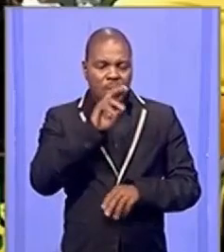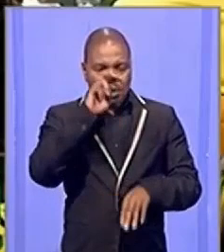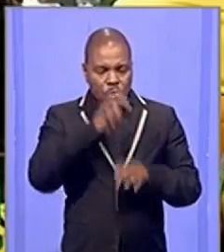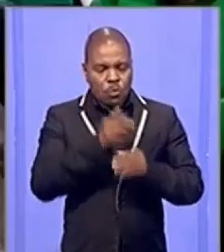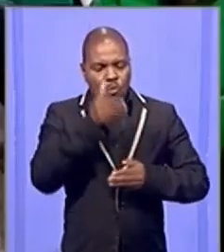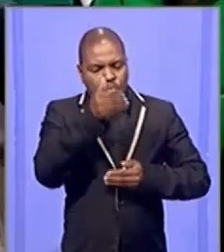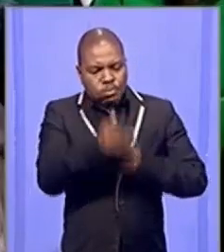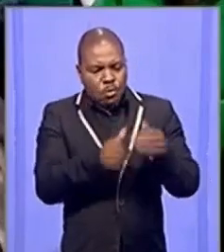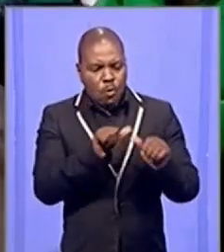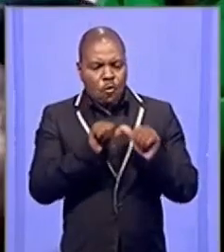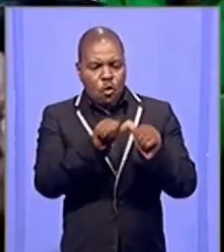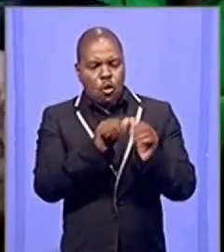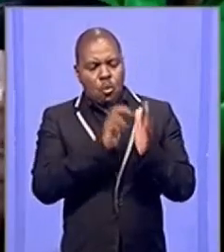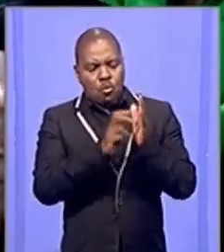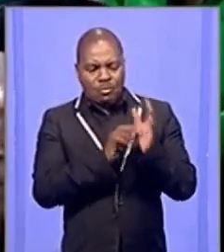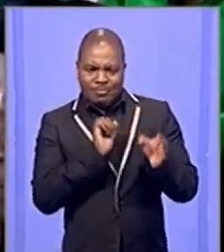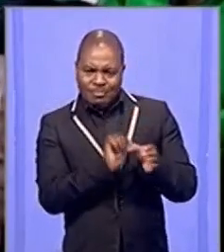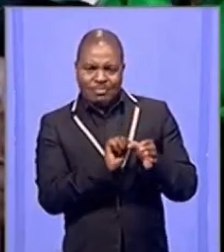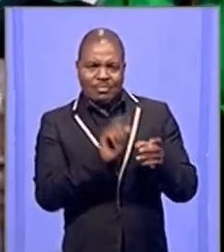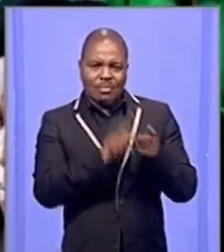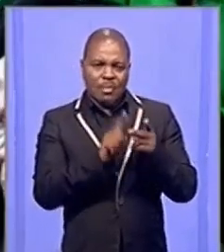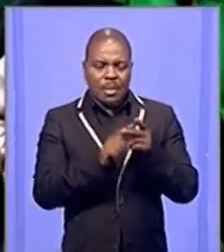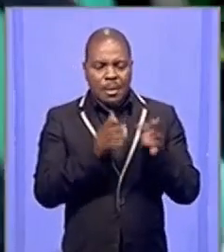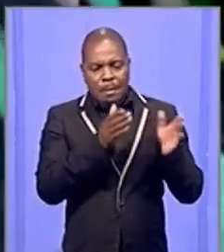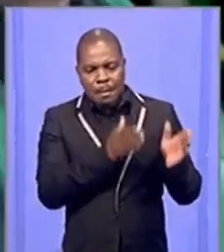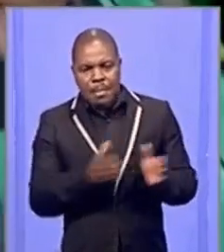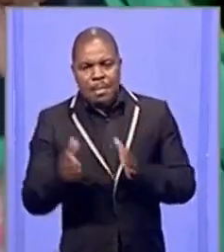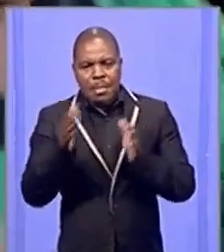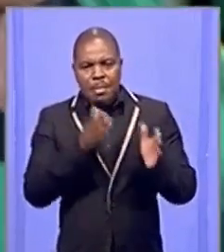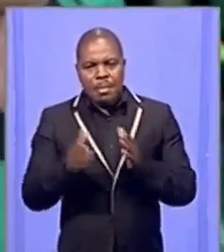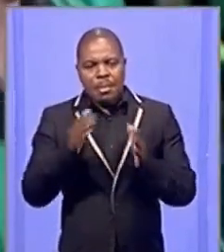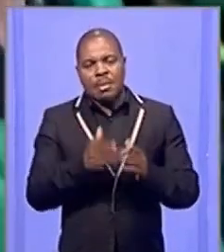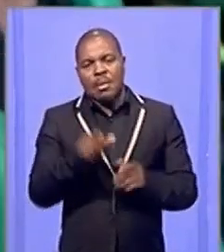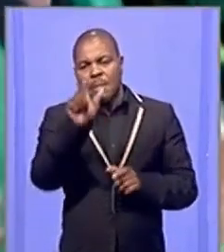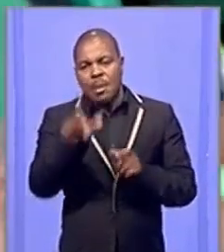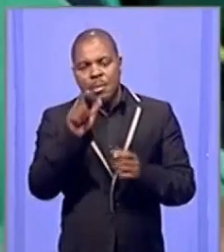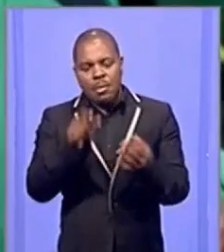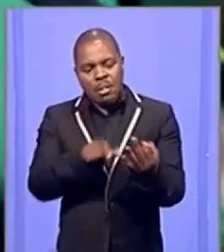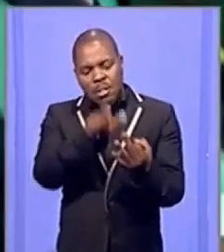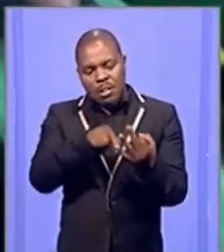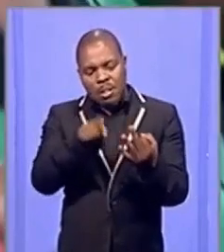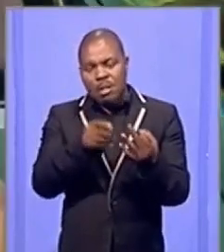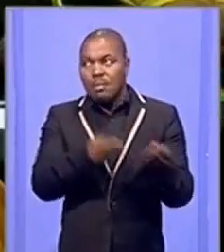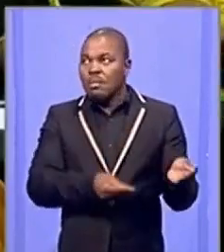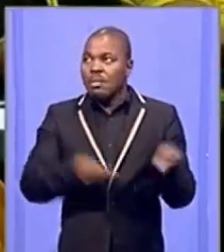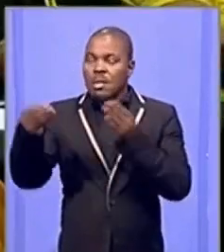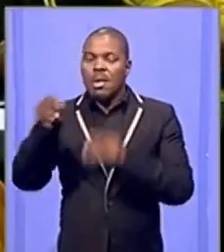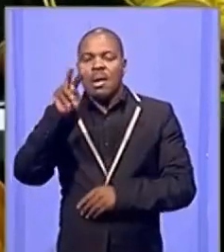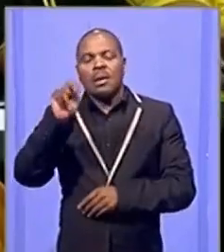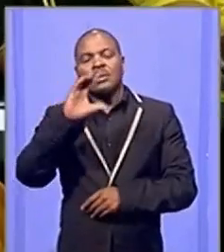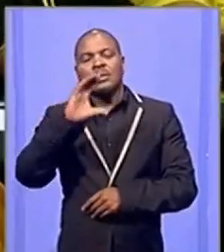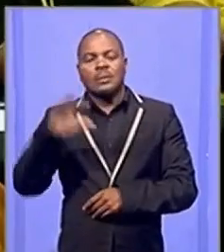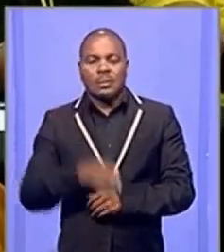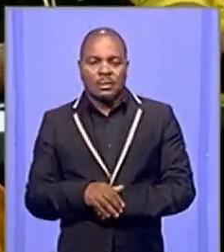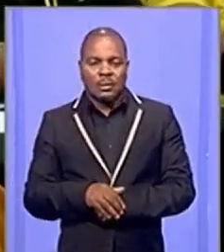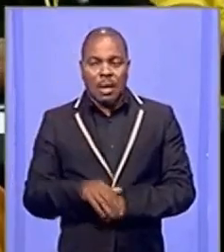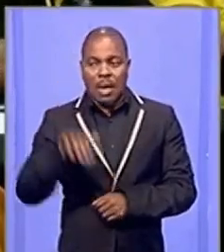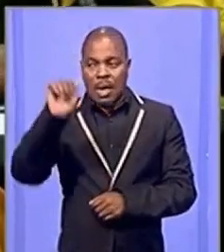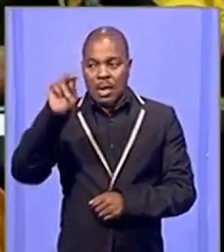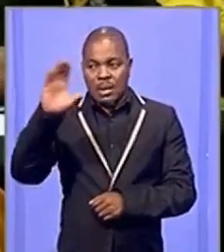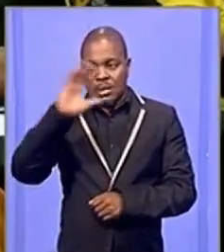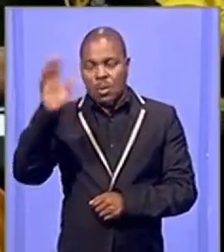yone. Ya re e tshwarane le thulaganyo ya go botsolosa ba maina a bone a rometsweng kwa NEC. ANC e solofetse go